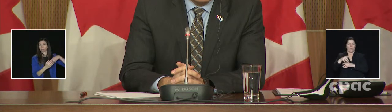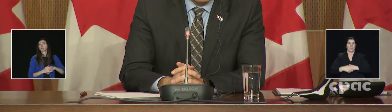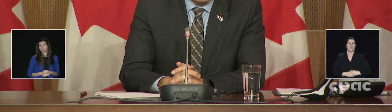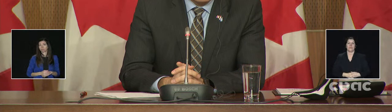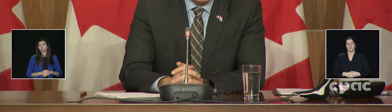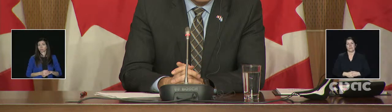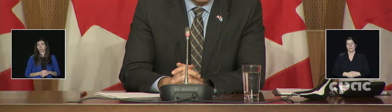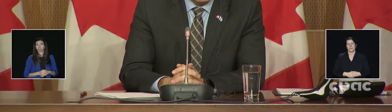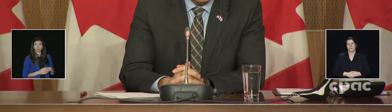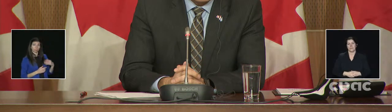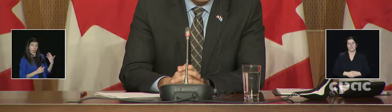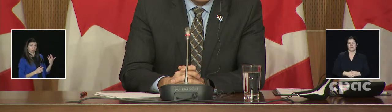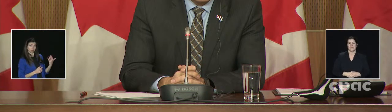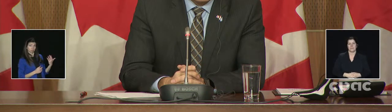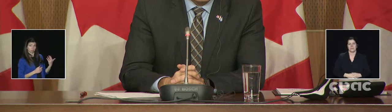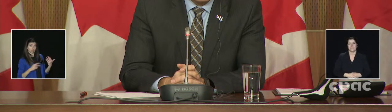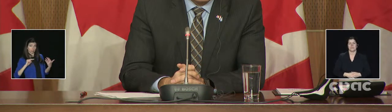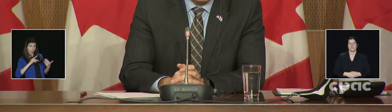Marika, do you have a follow-up?